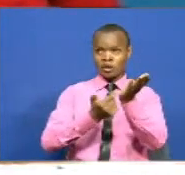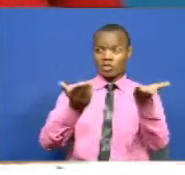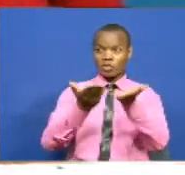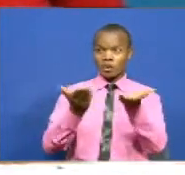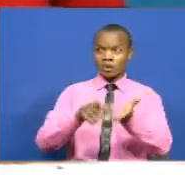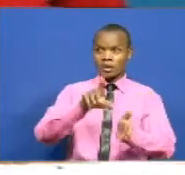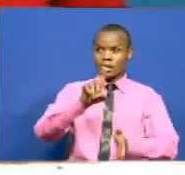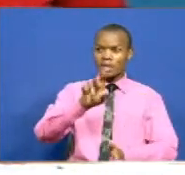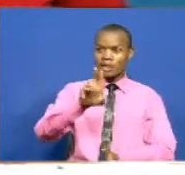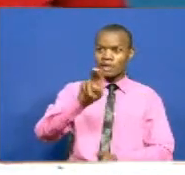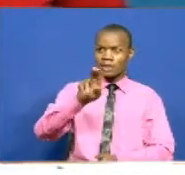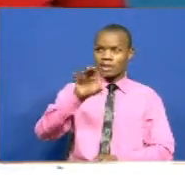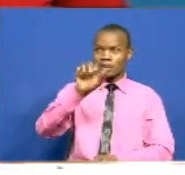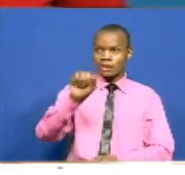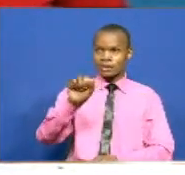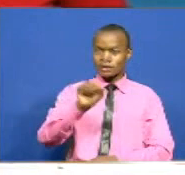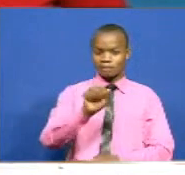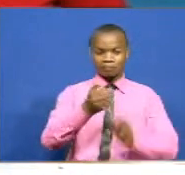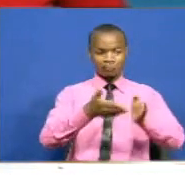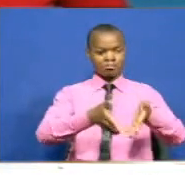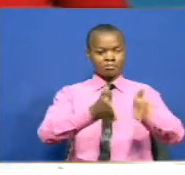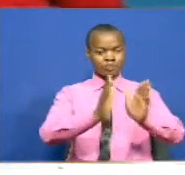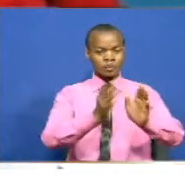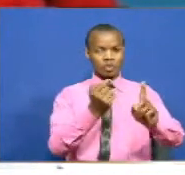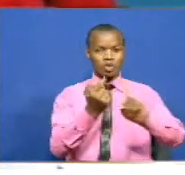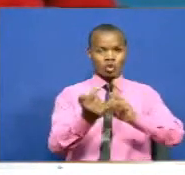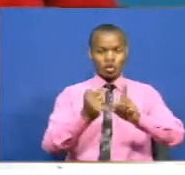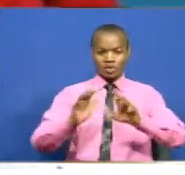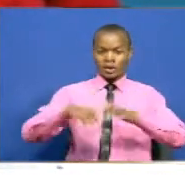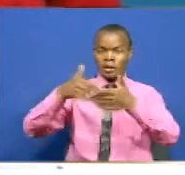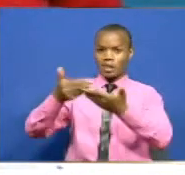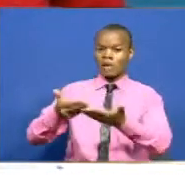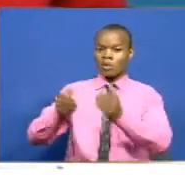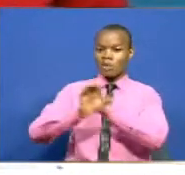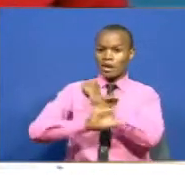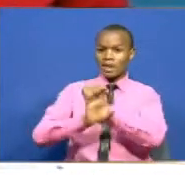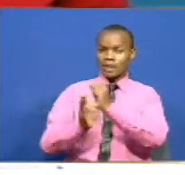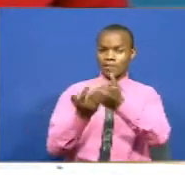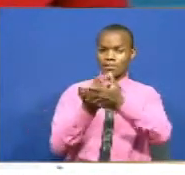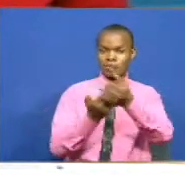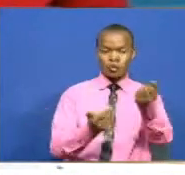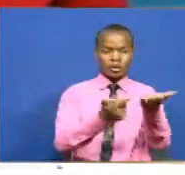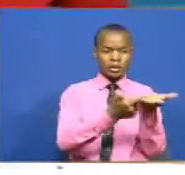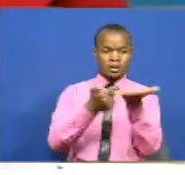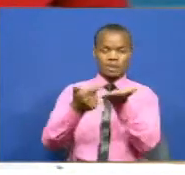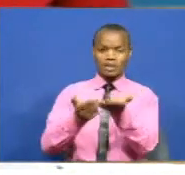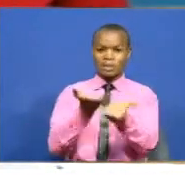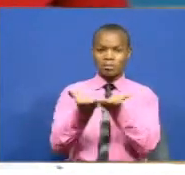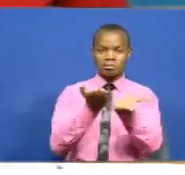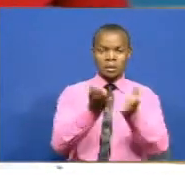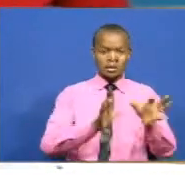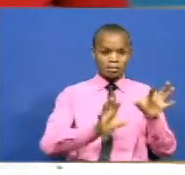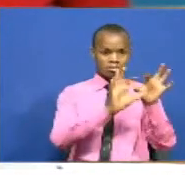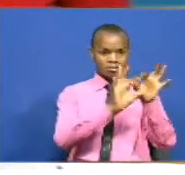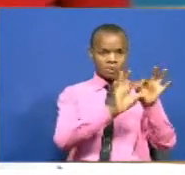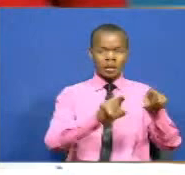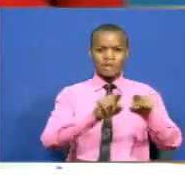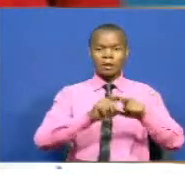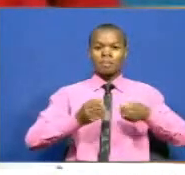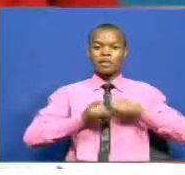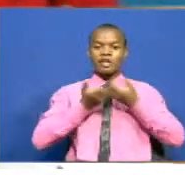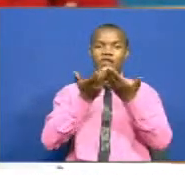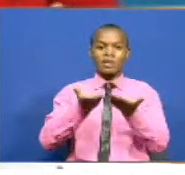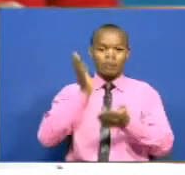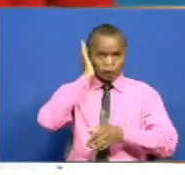about how these two countries can enhance their business relations. And we will be giving you more details about even what some